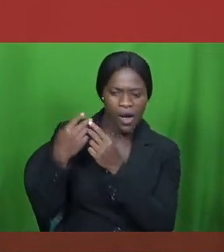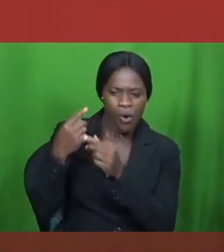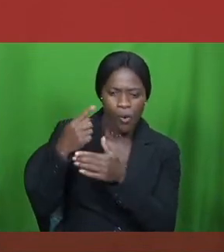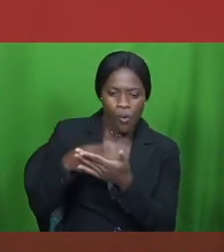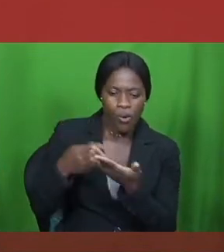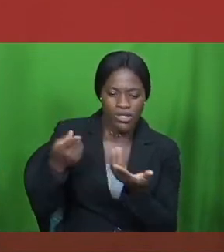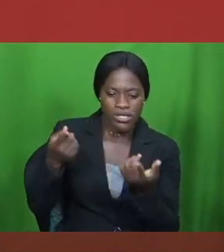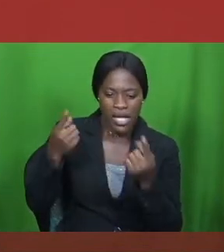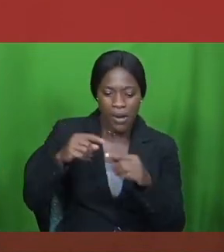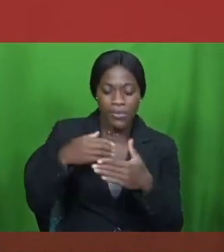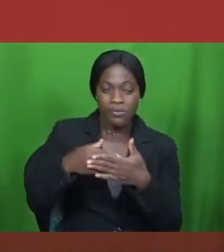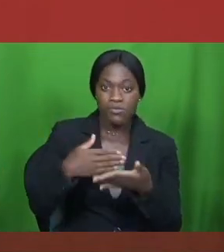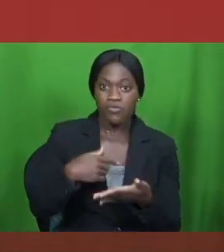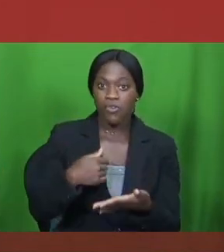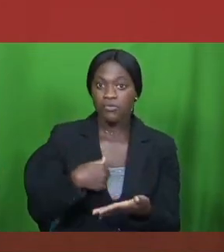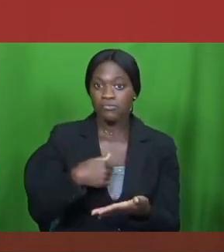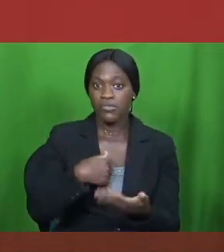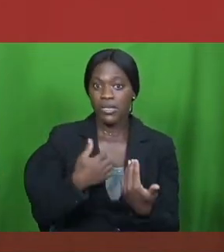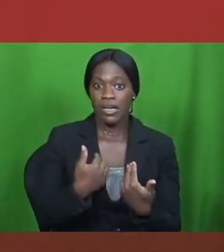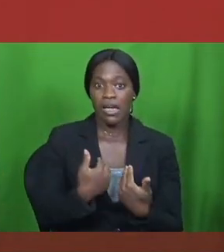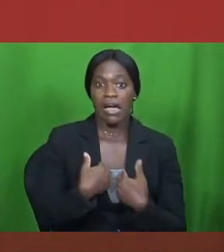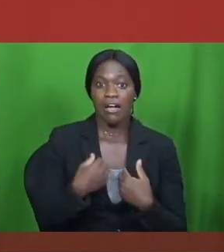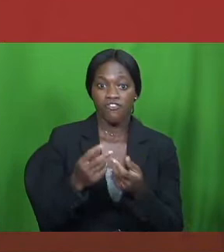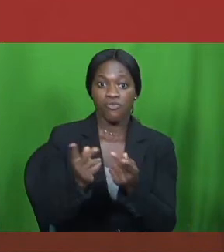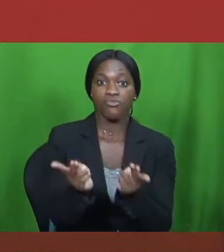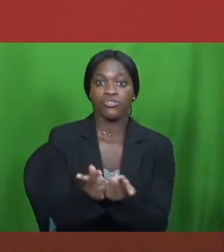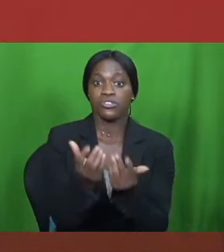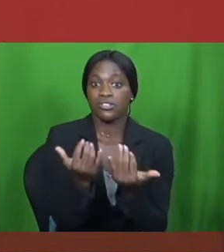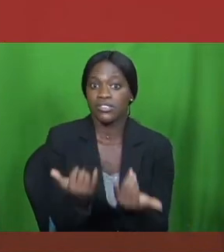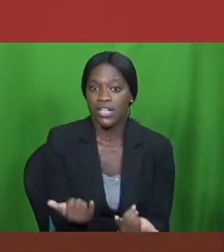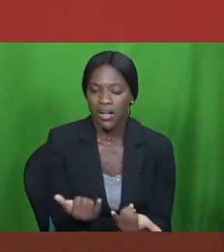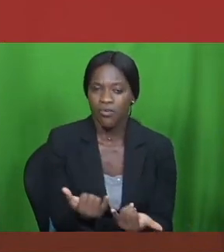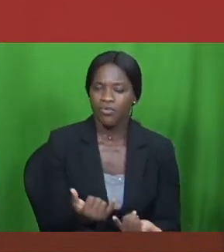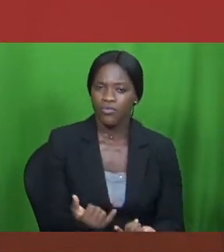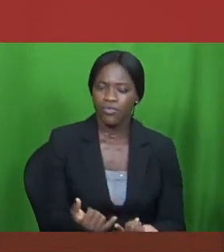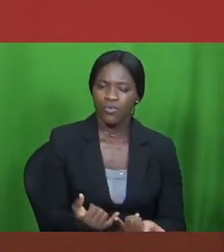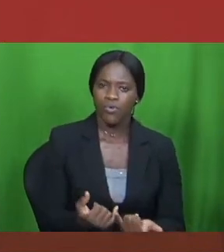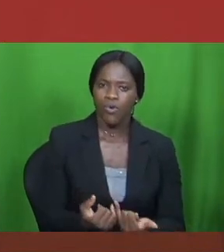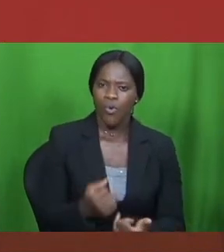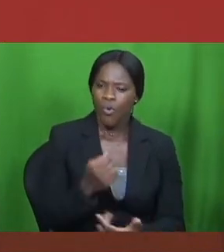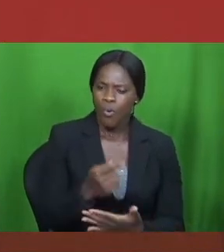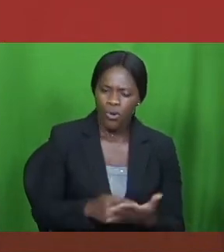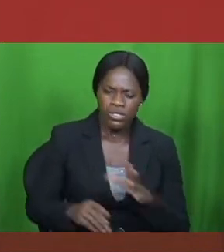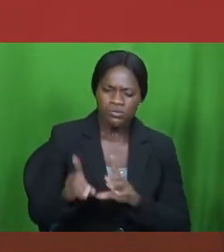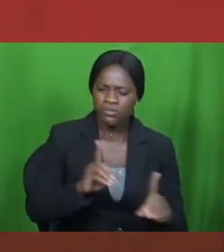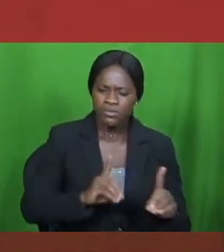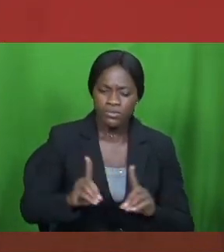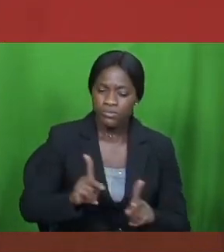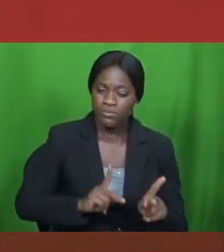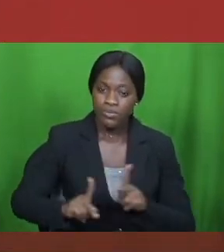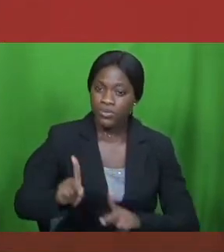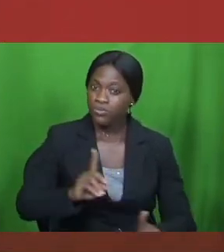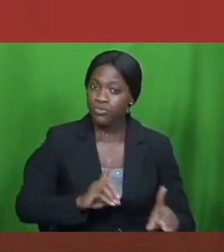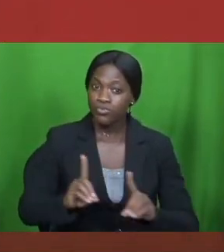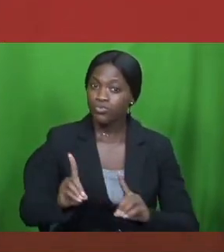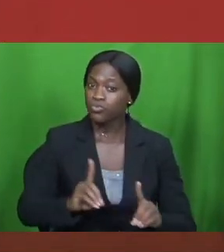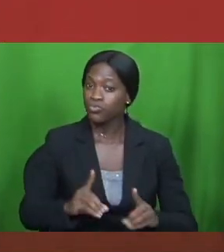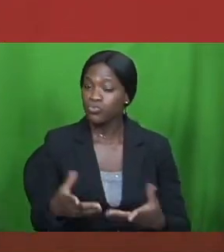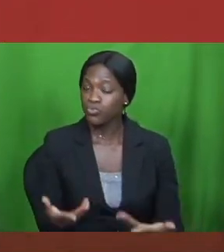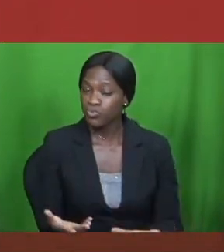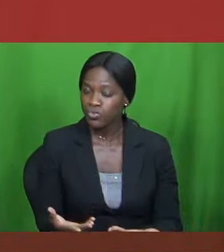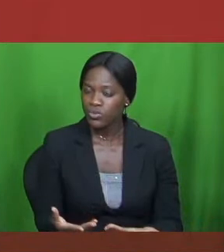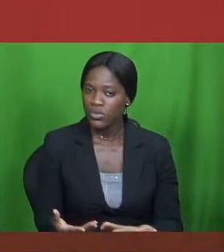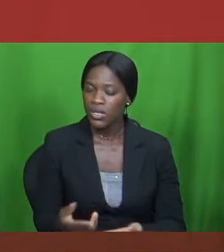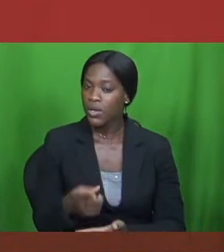Who were the occupants of that position before you? And what did they leave